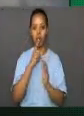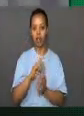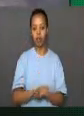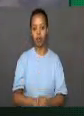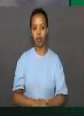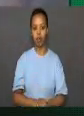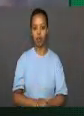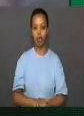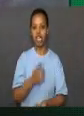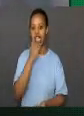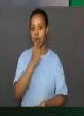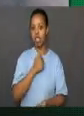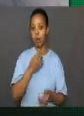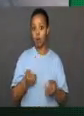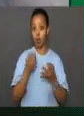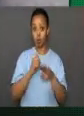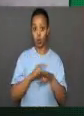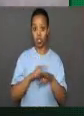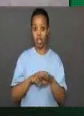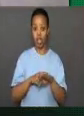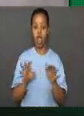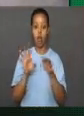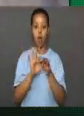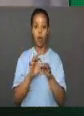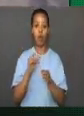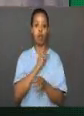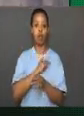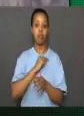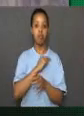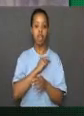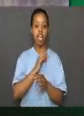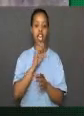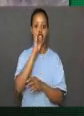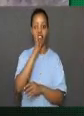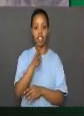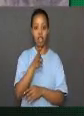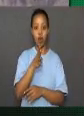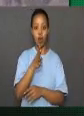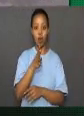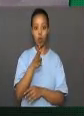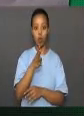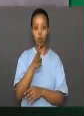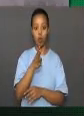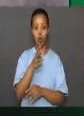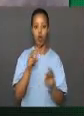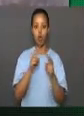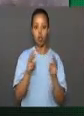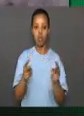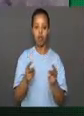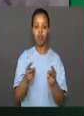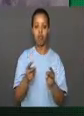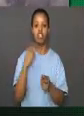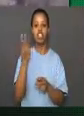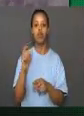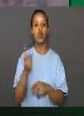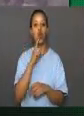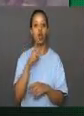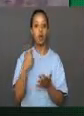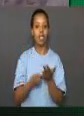It is believed that social behavior evolved because it was beneficial to those